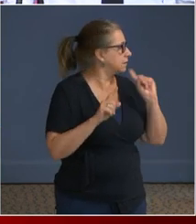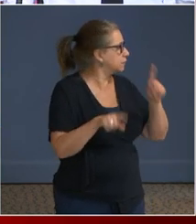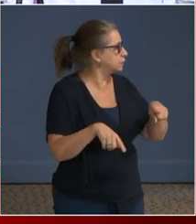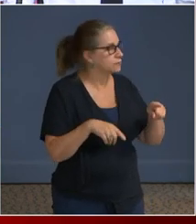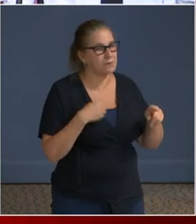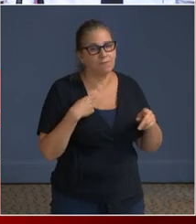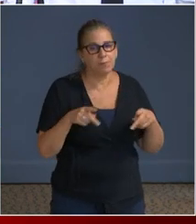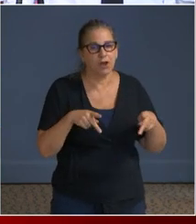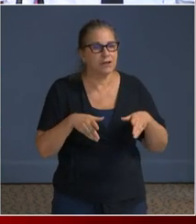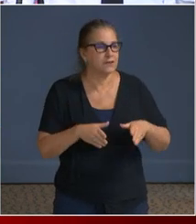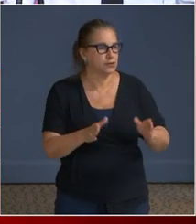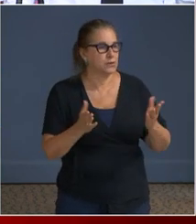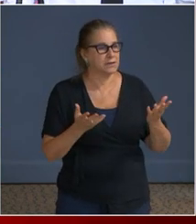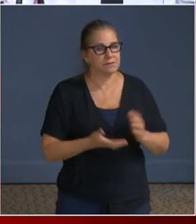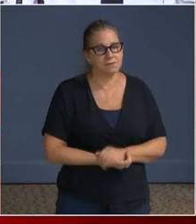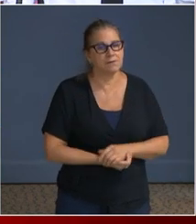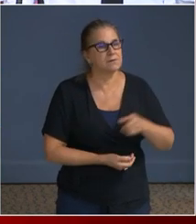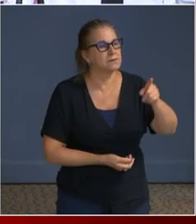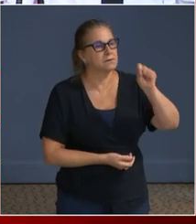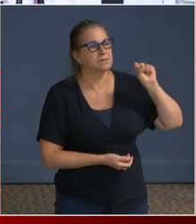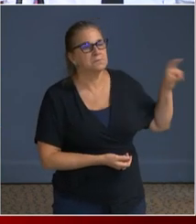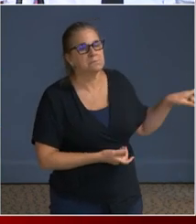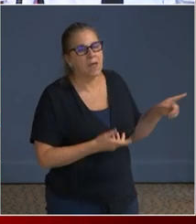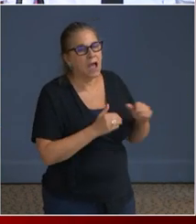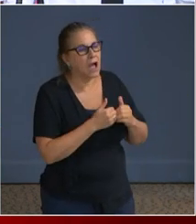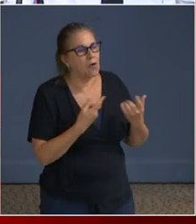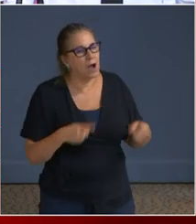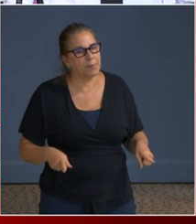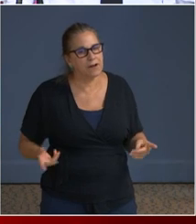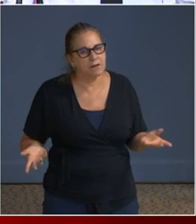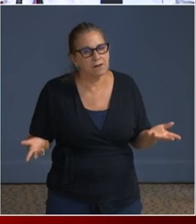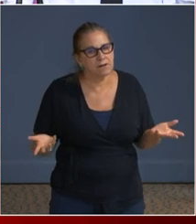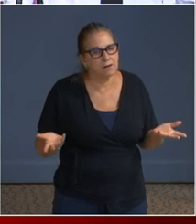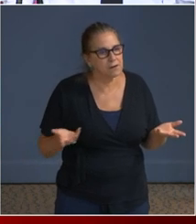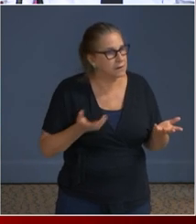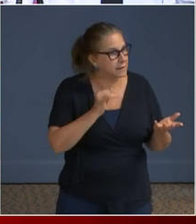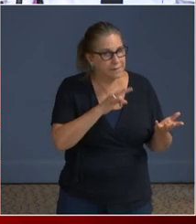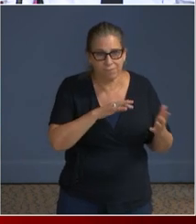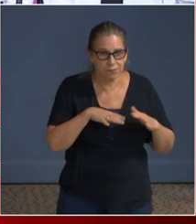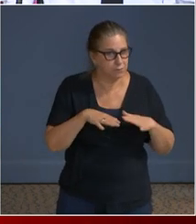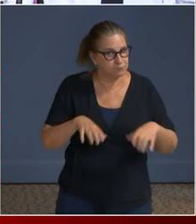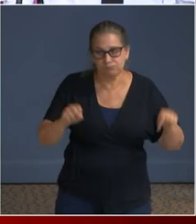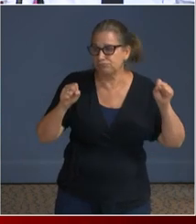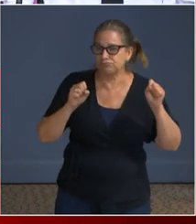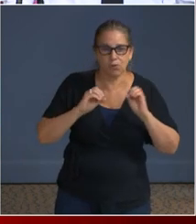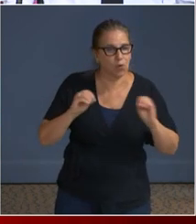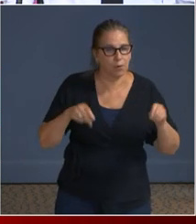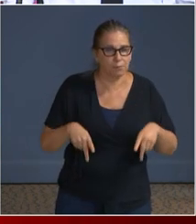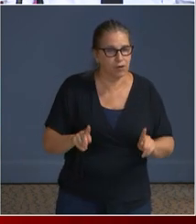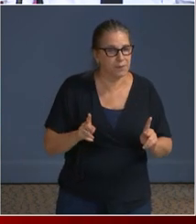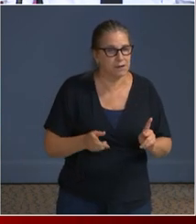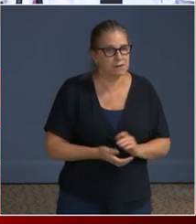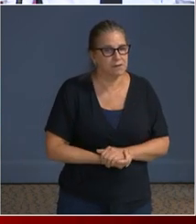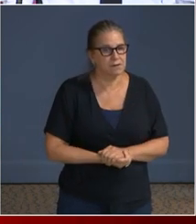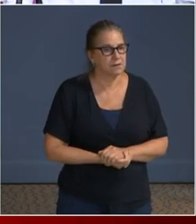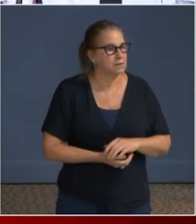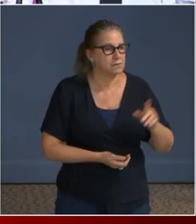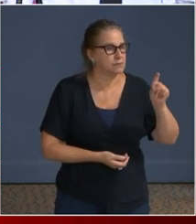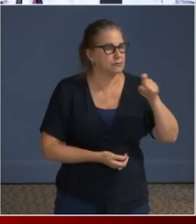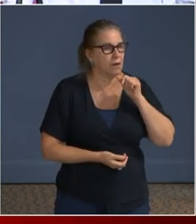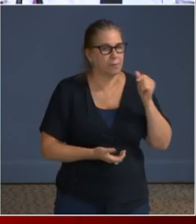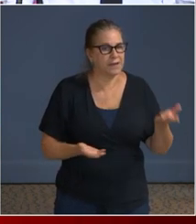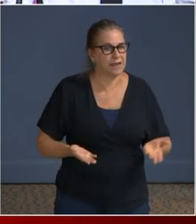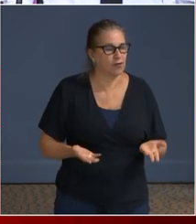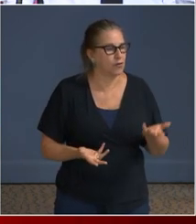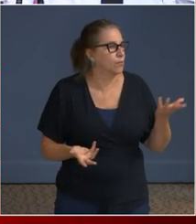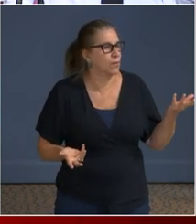event. So then how does it happen? If there's no permit, can you hit it early and say you don't have a permit, you're not supposed to be